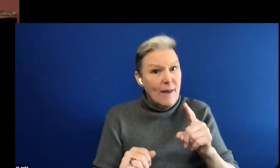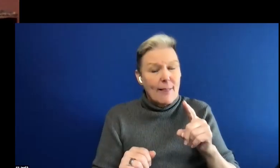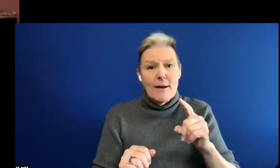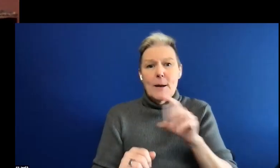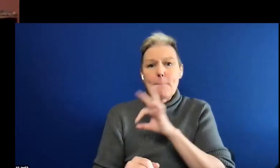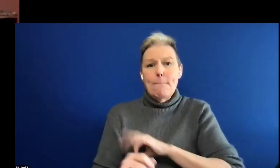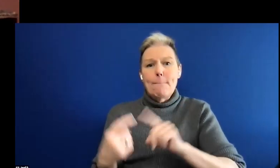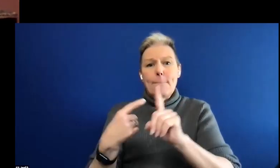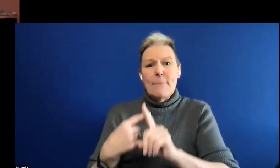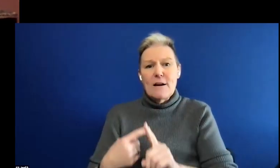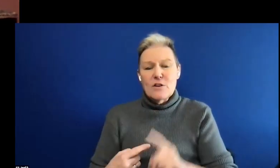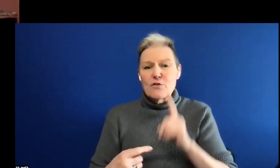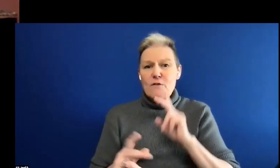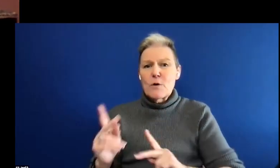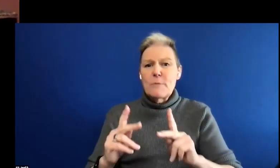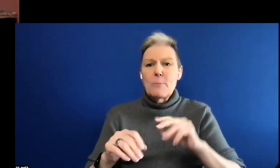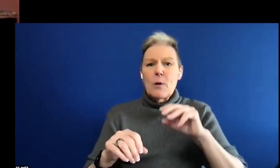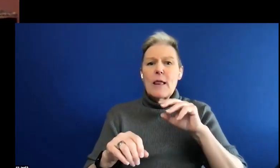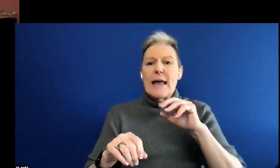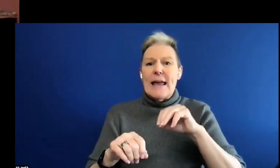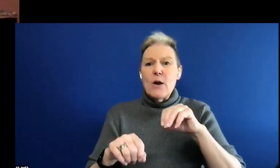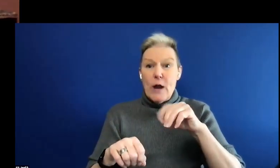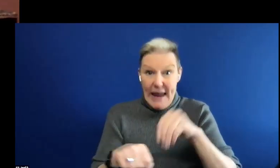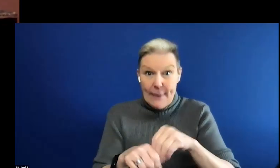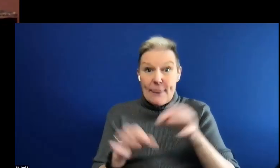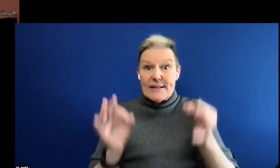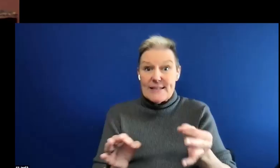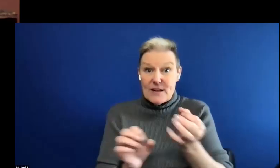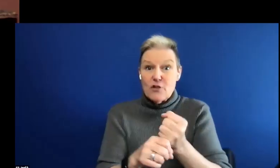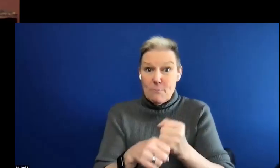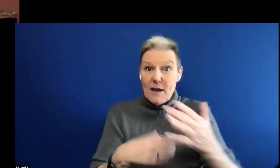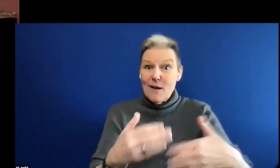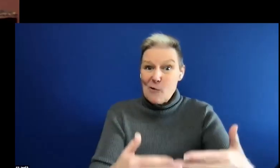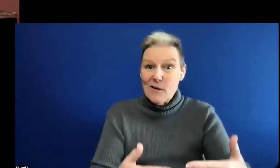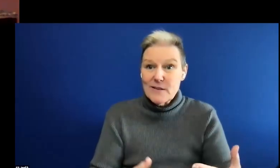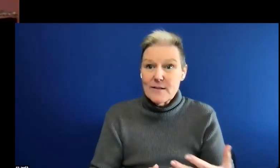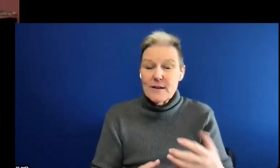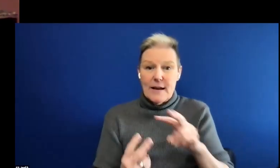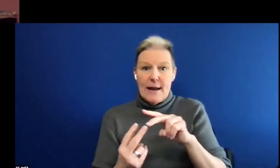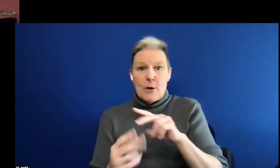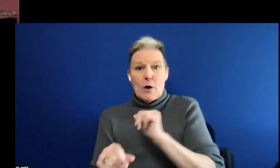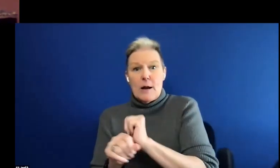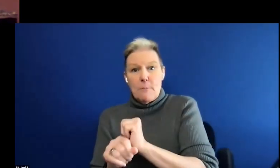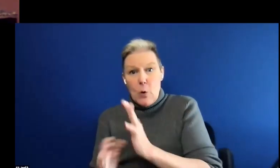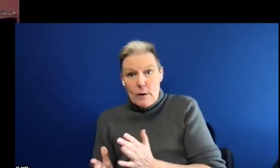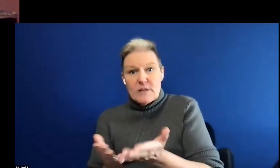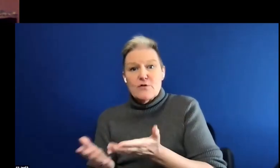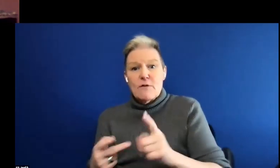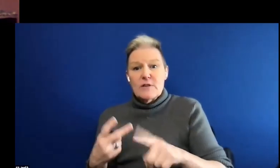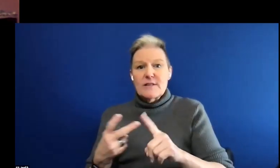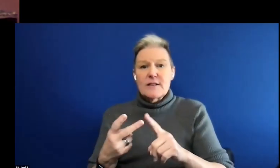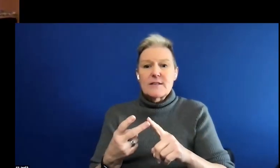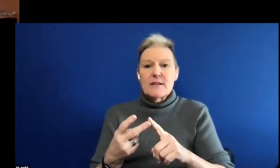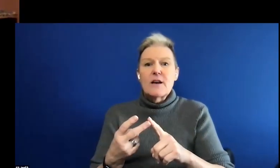beneficial to those who are in the decision-making process in regards to services, whether that's employment services, whether that is